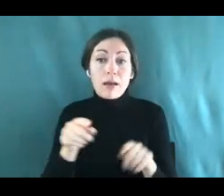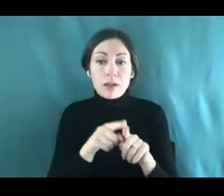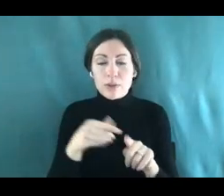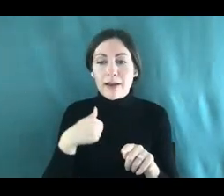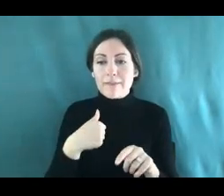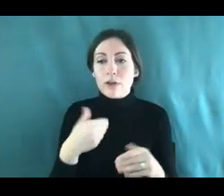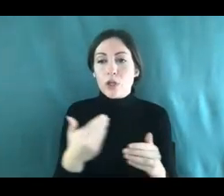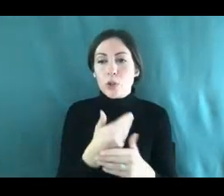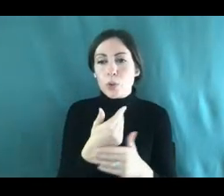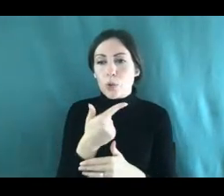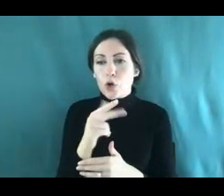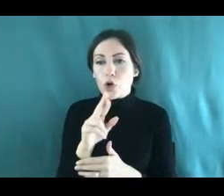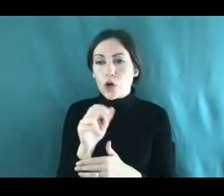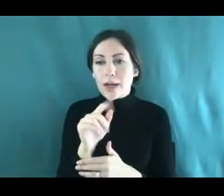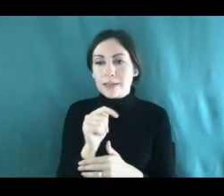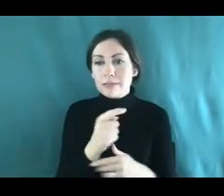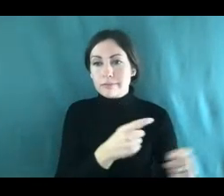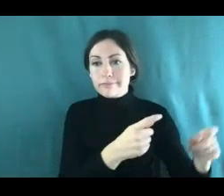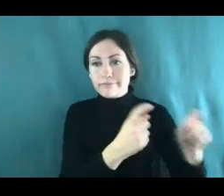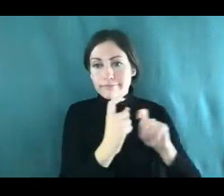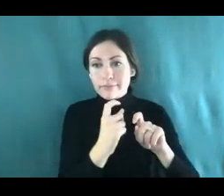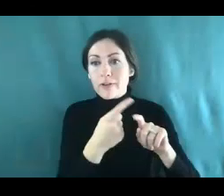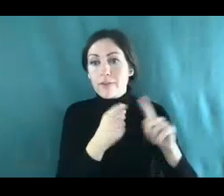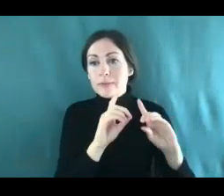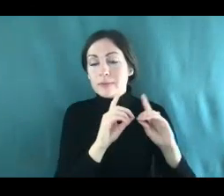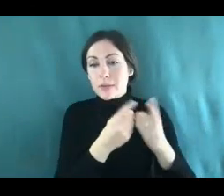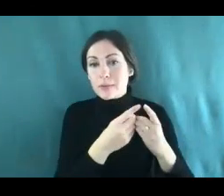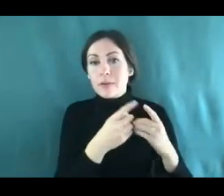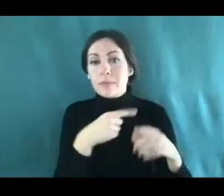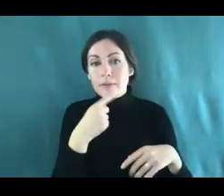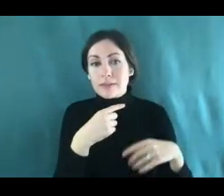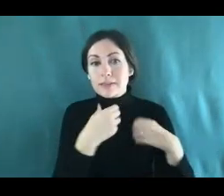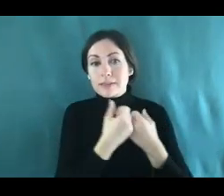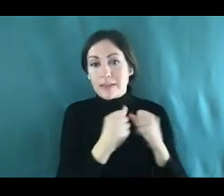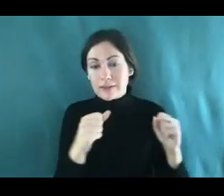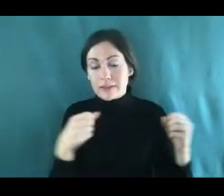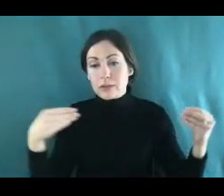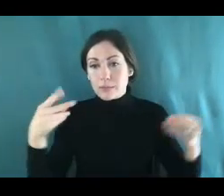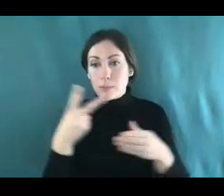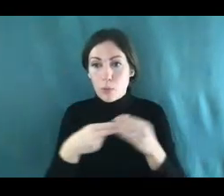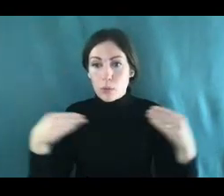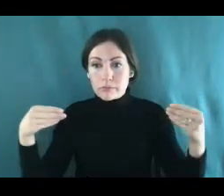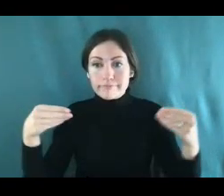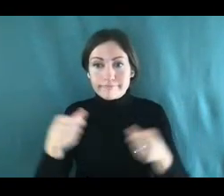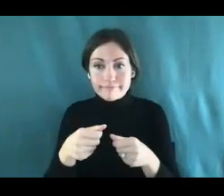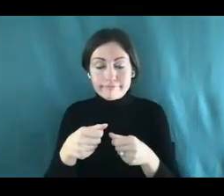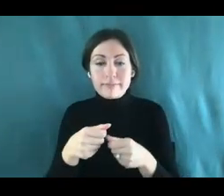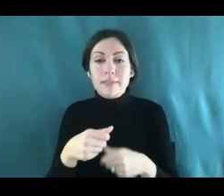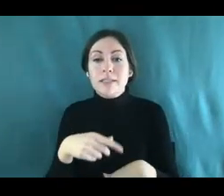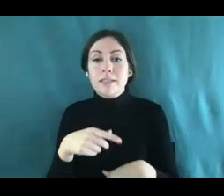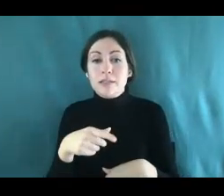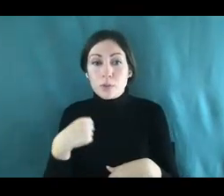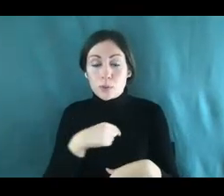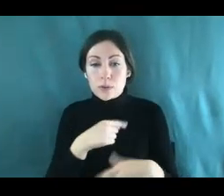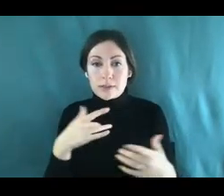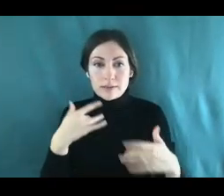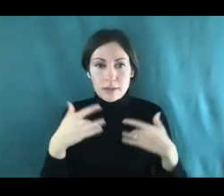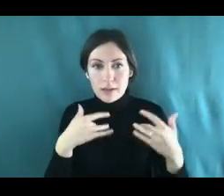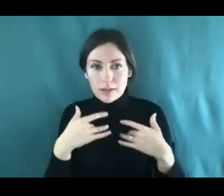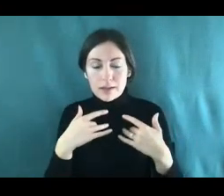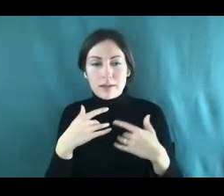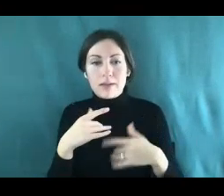Nevada Department of Public Safety. Each quarter, we update and let you know about these sources. We're excited to say